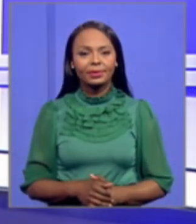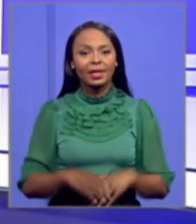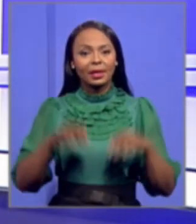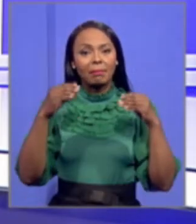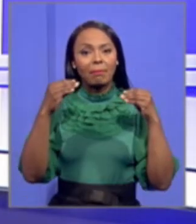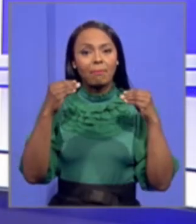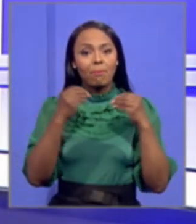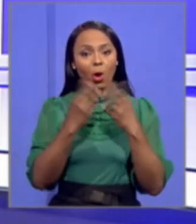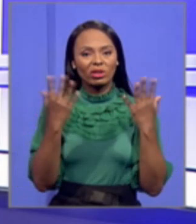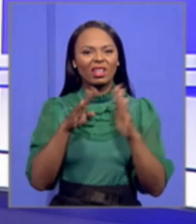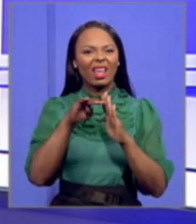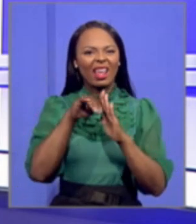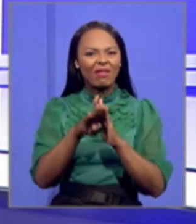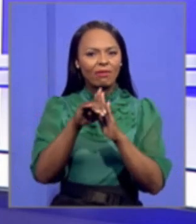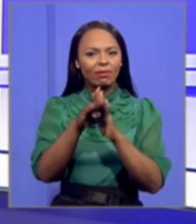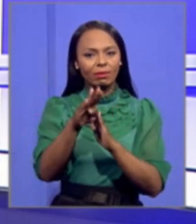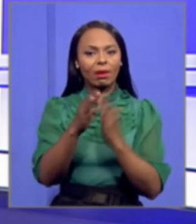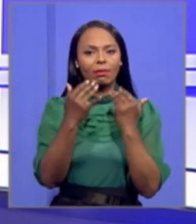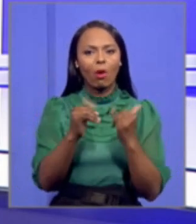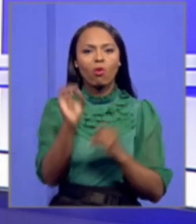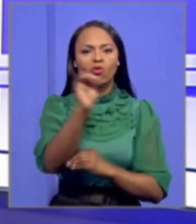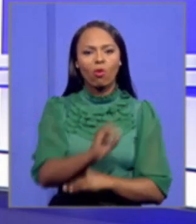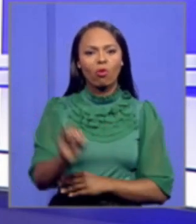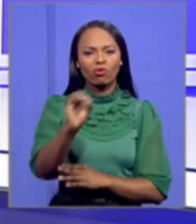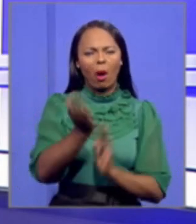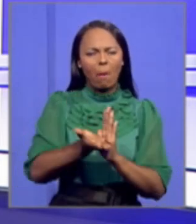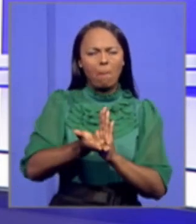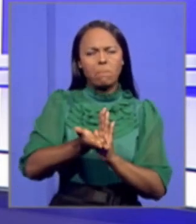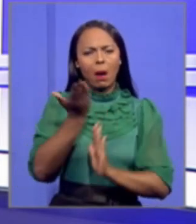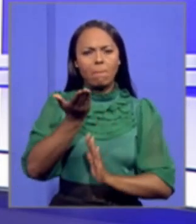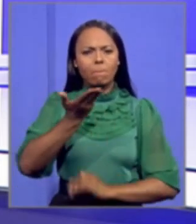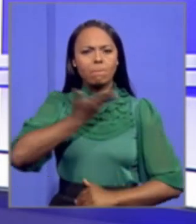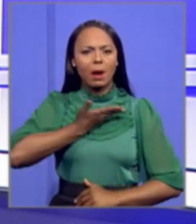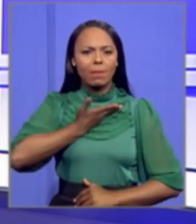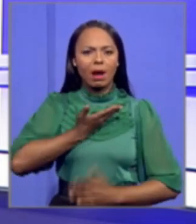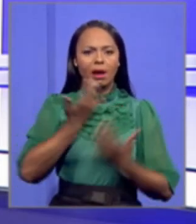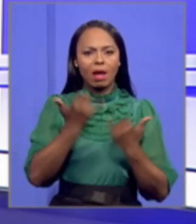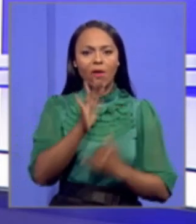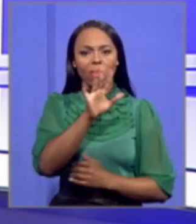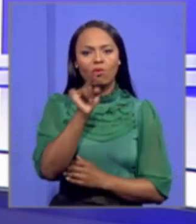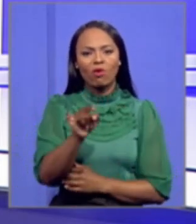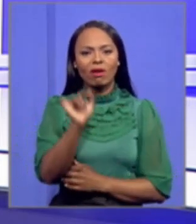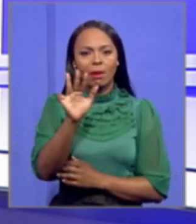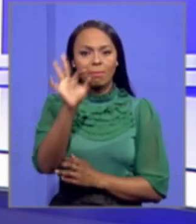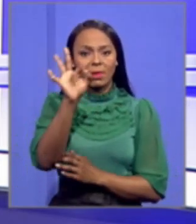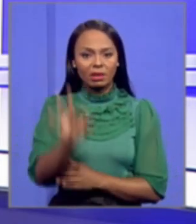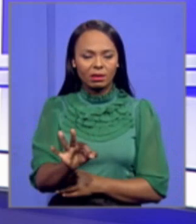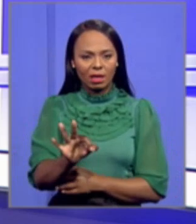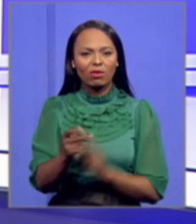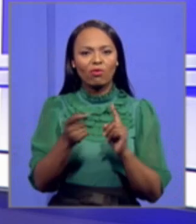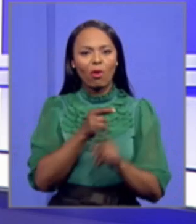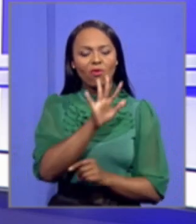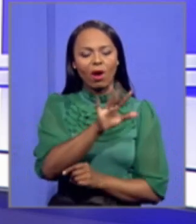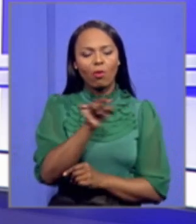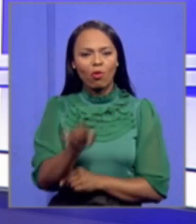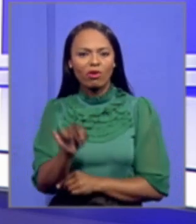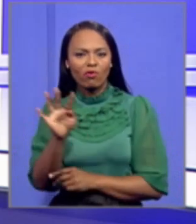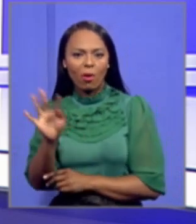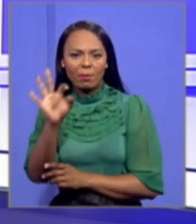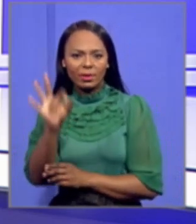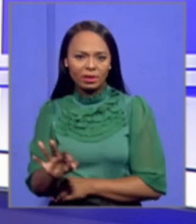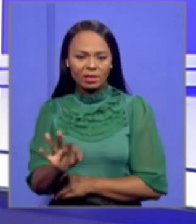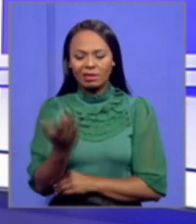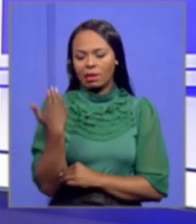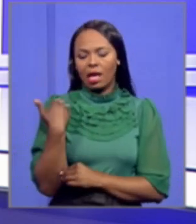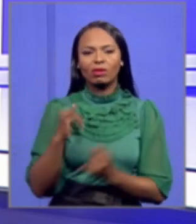Dipalopalo tsa inflation tsa kgwedi ya Mphalane di phahame ho feta ka moo ho neng ho lebelletswe ka teng moo e leng 5.9% ho tloha ho 5.4% ka